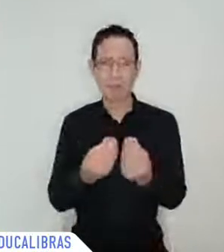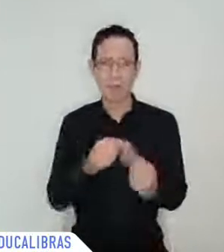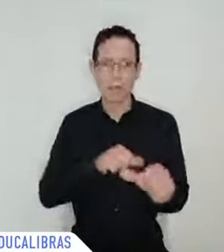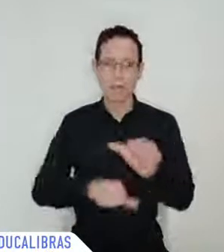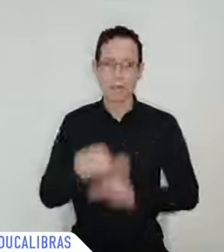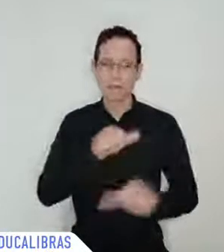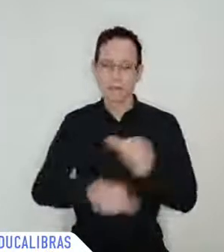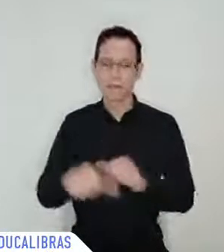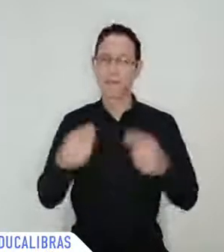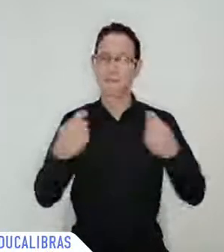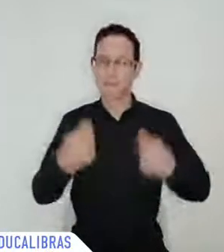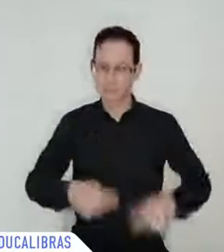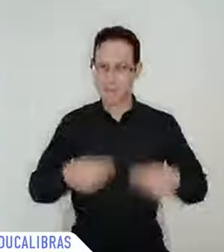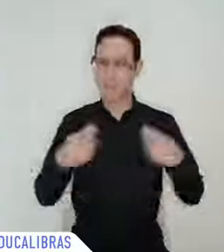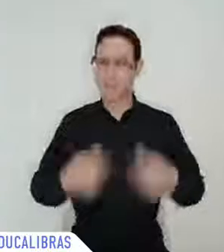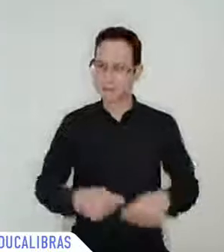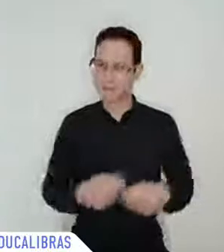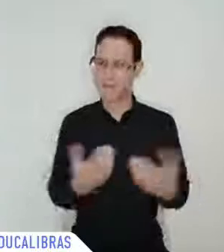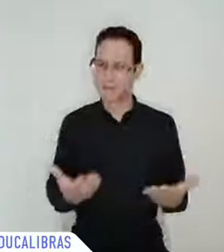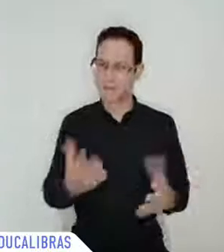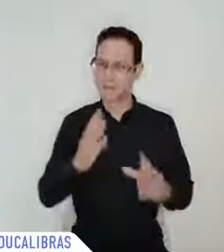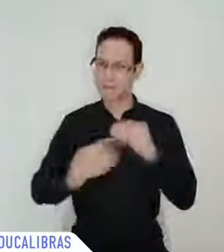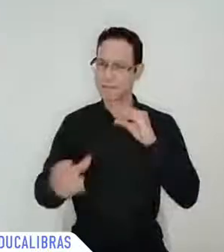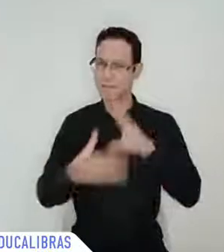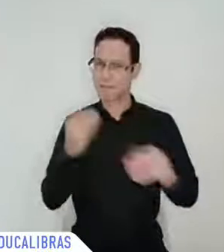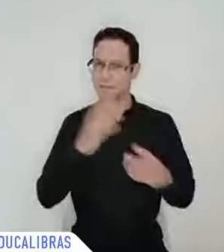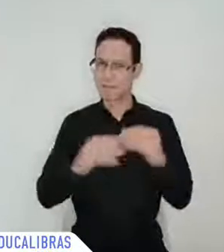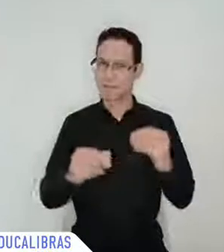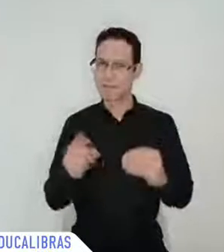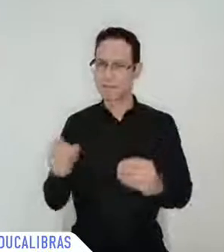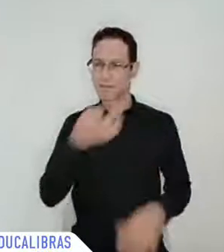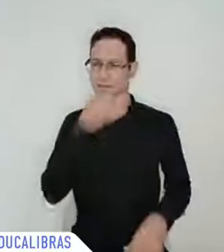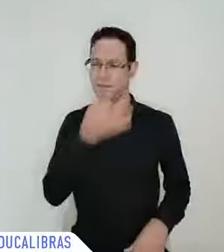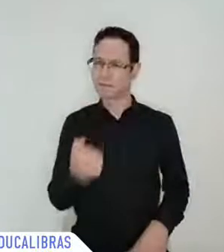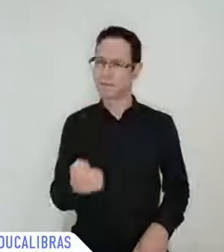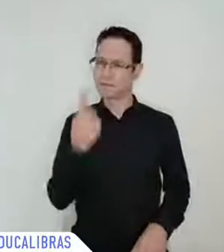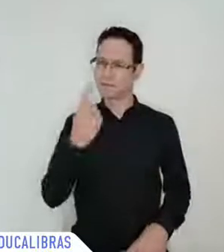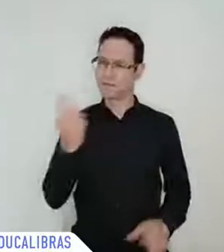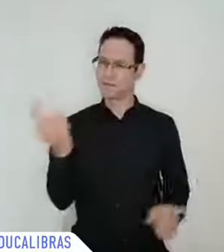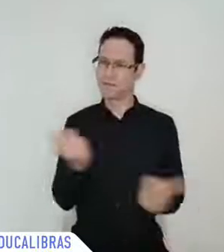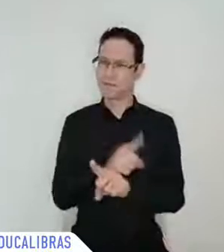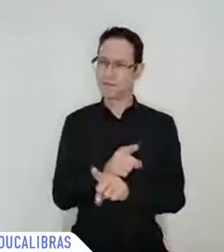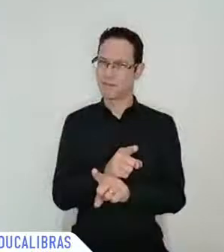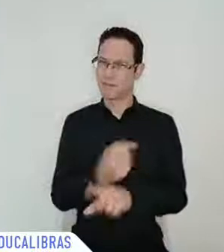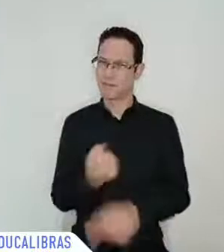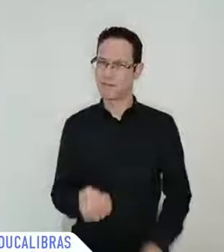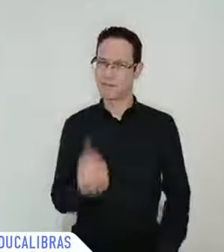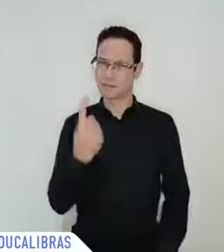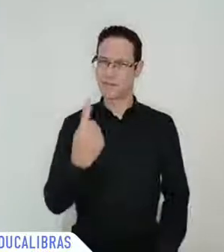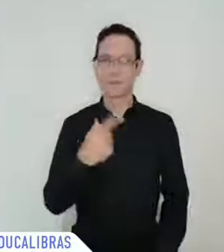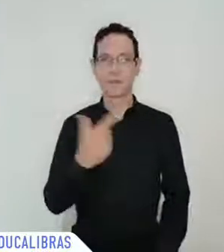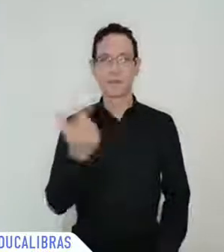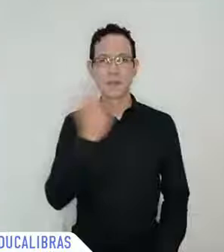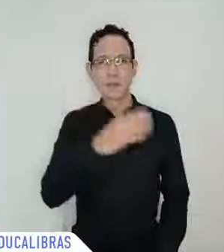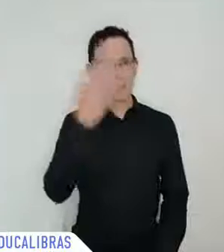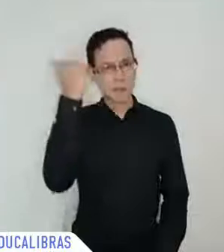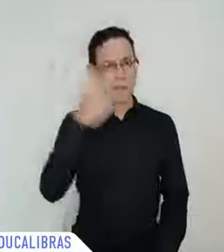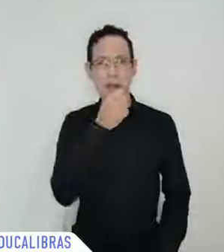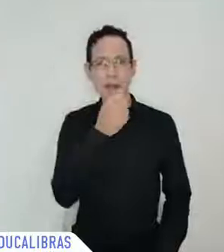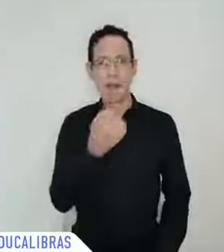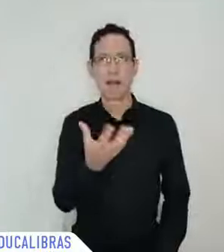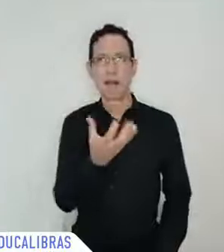So shouldn't the press change its position, escaping these false symmetries that might